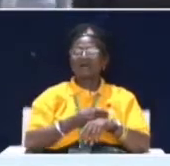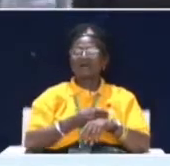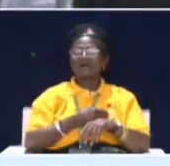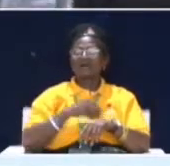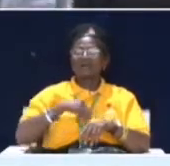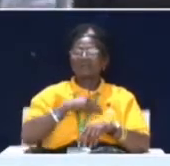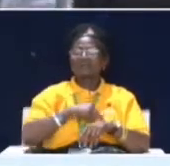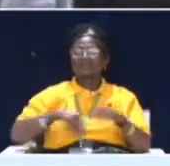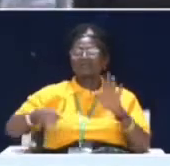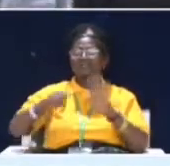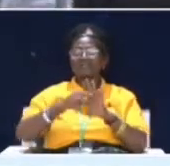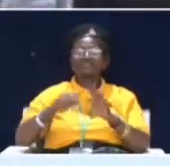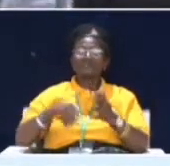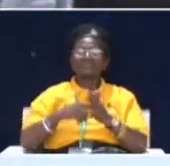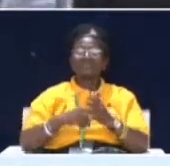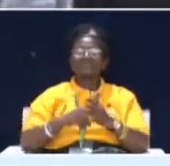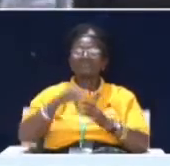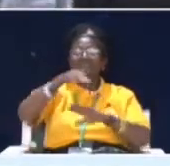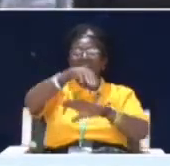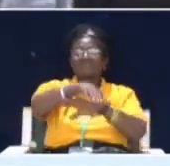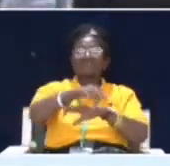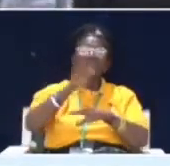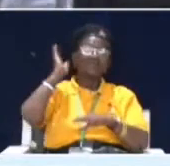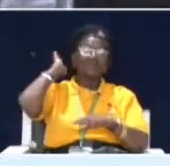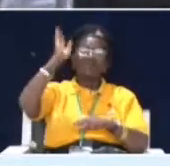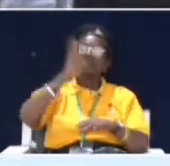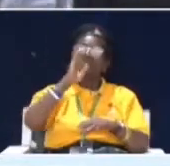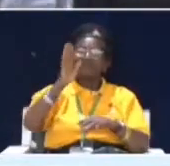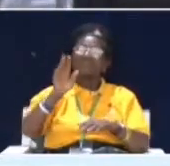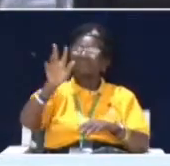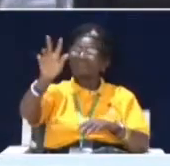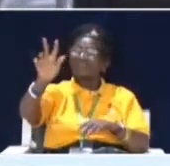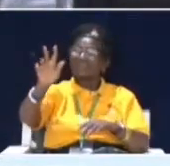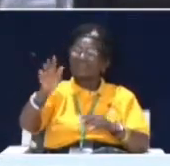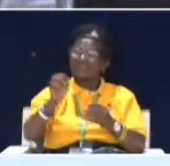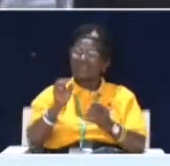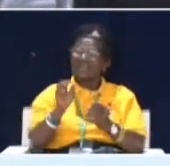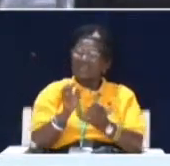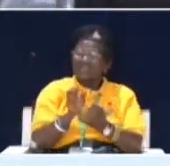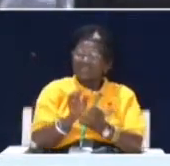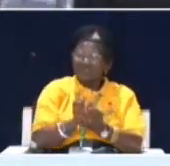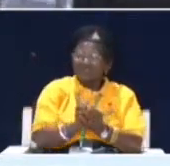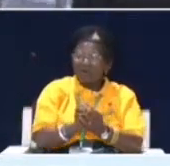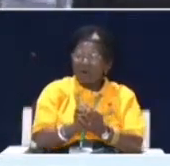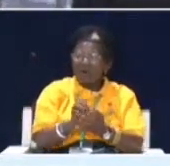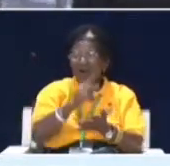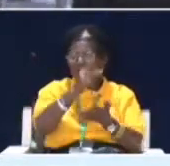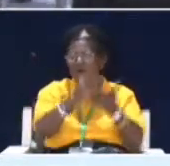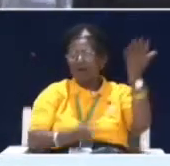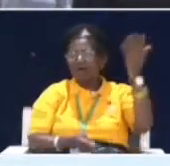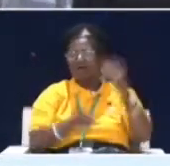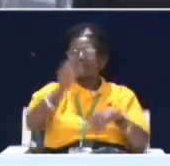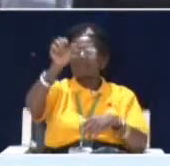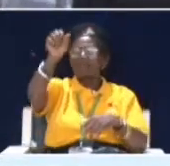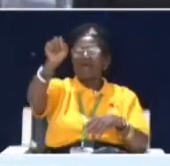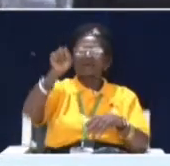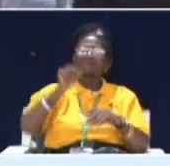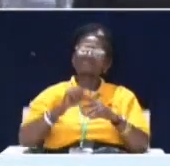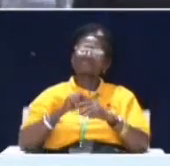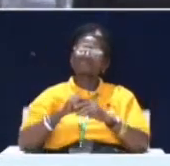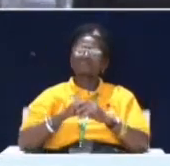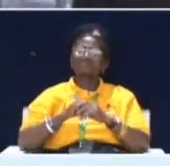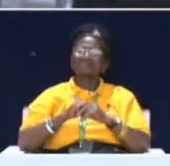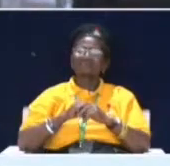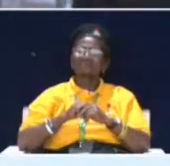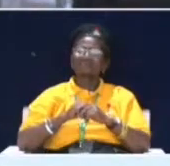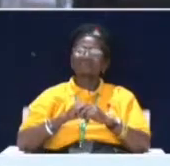ministration this evening will be in three small parts. Iṣẹ́ ìránṣẹ́ àṣálẹ̀ yìí yóò wà ní ìpele mẹ́ta